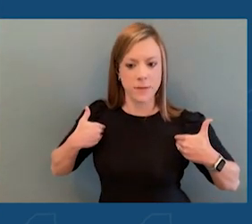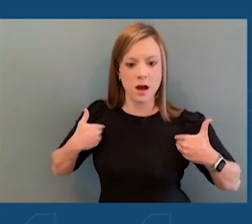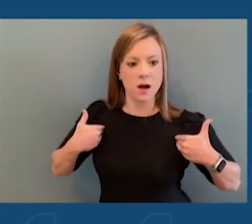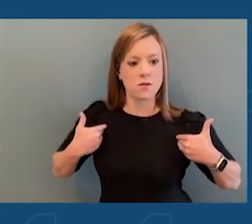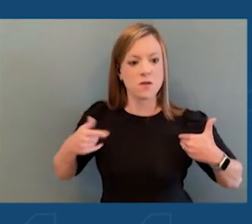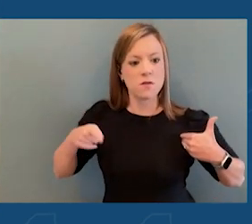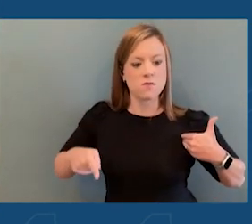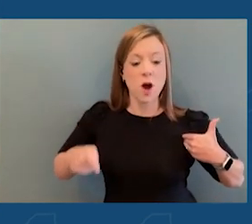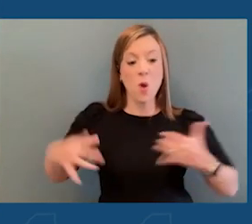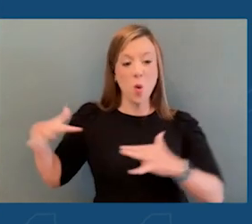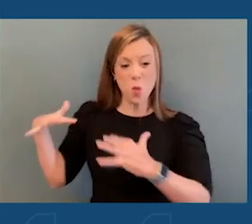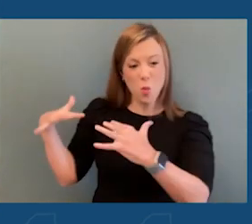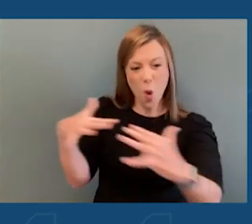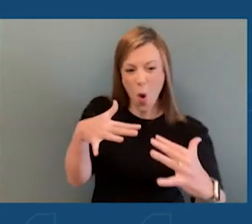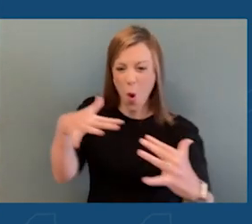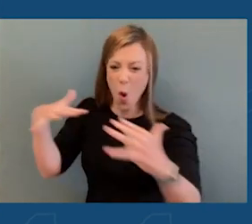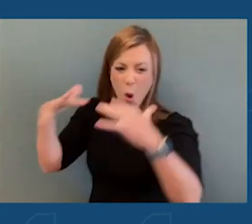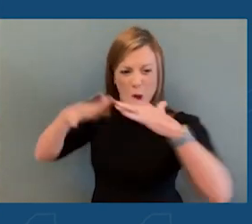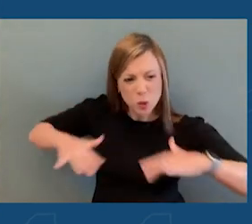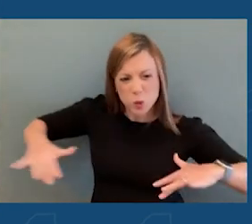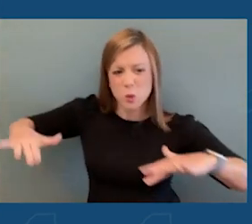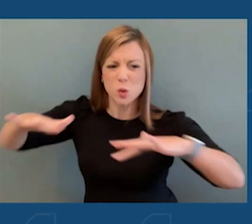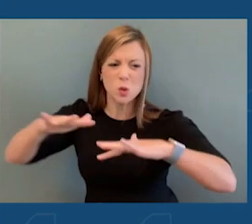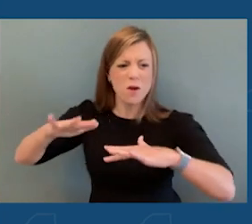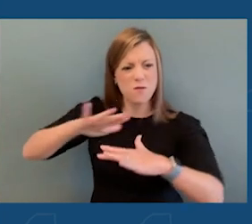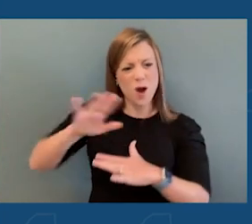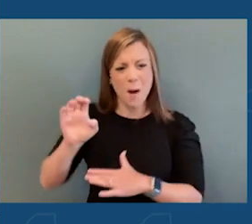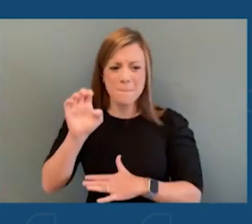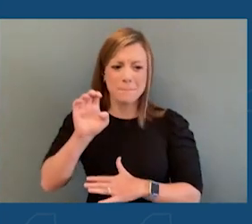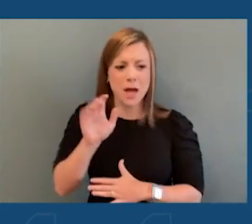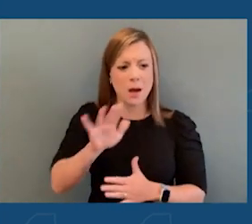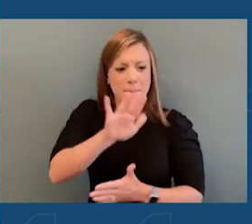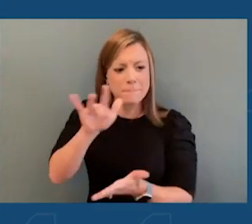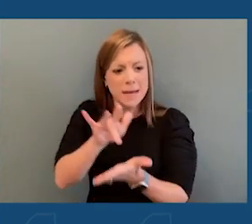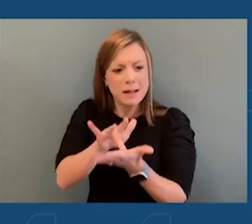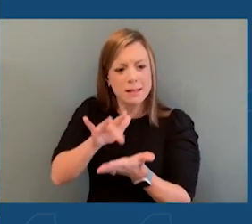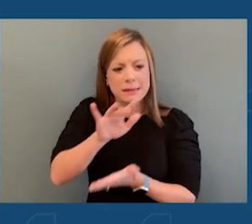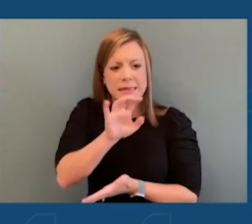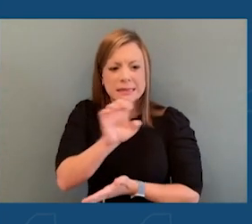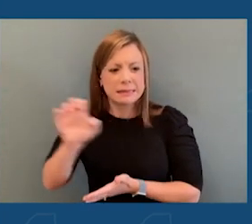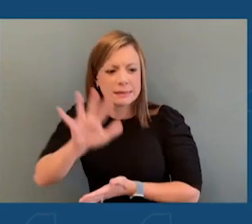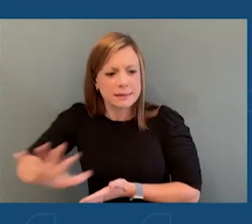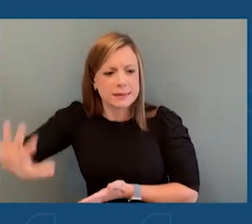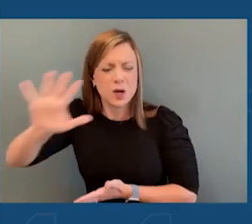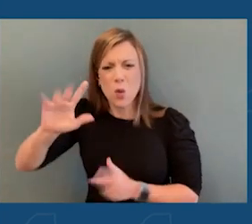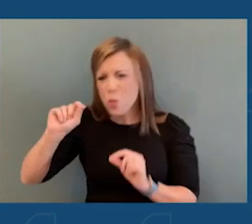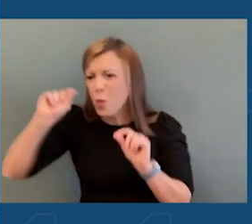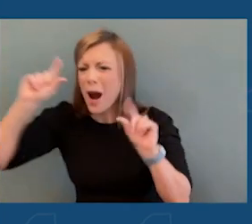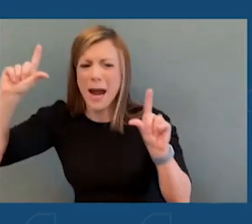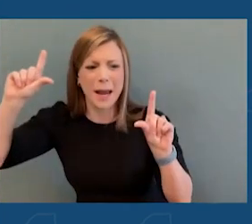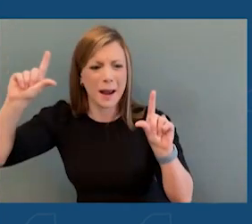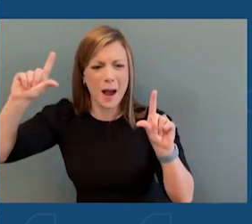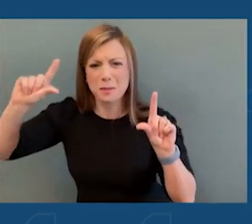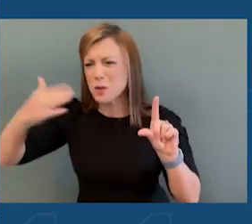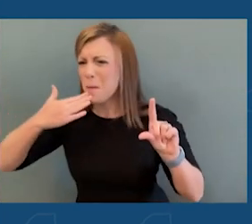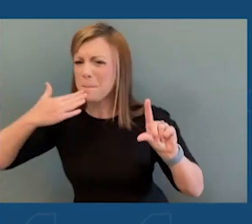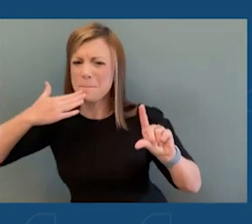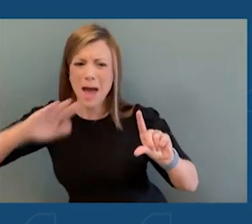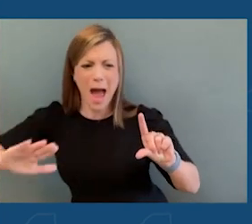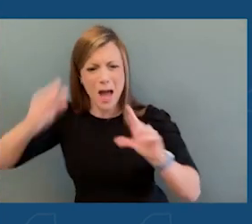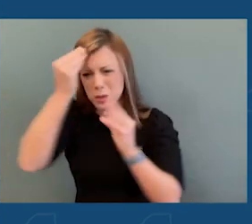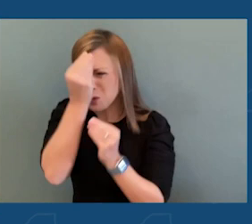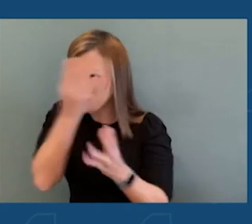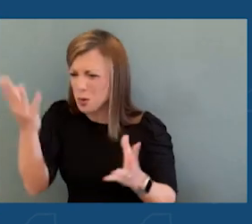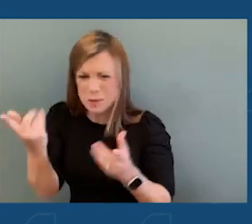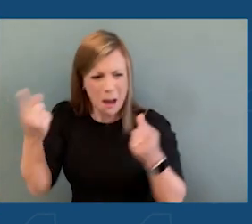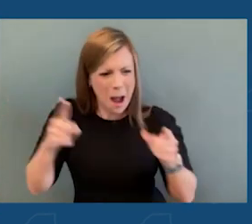zone, from the distant Middle East, from waking up to bad news, prisons filled with artists,